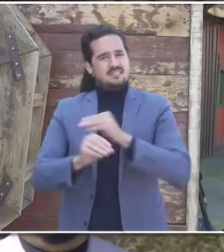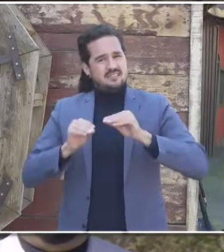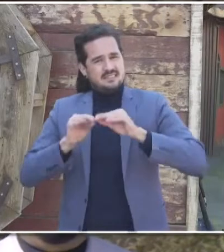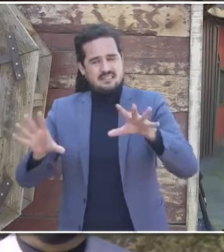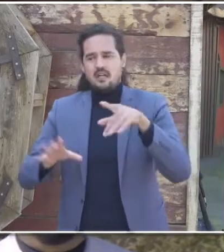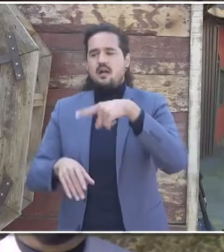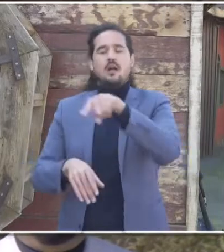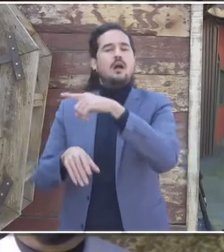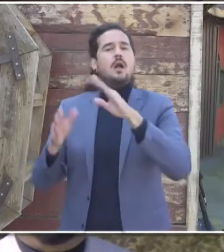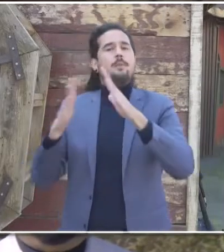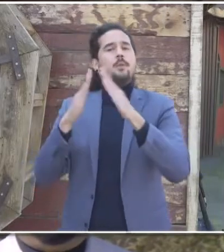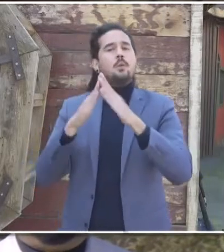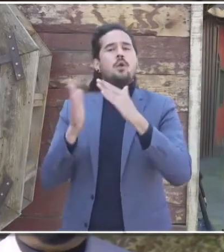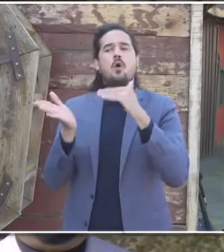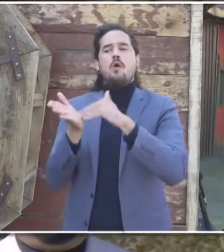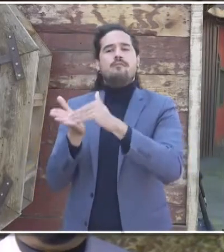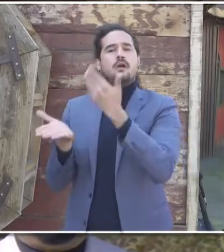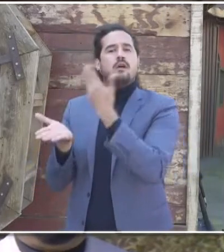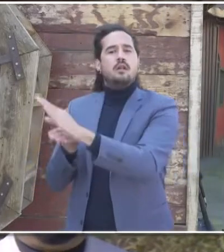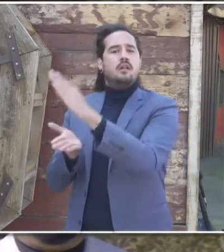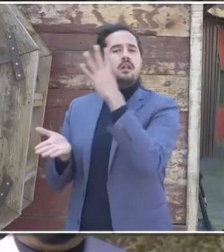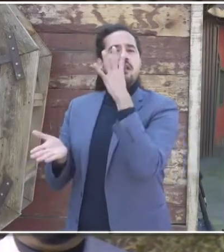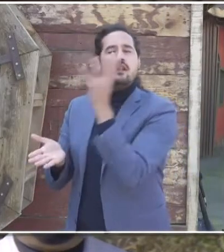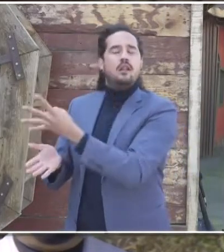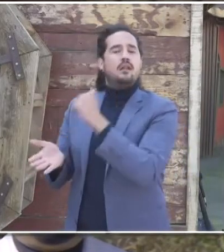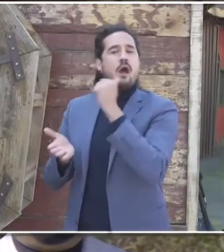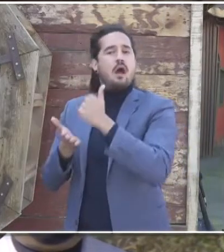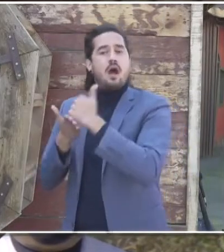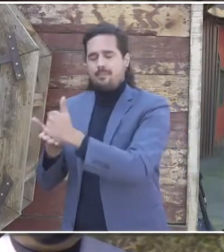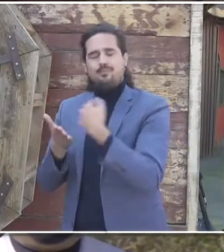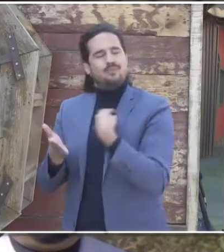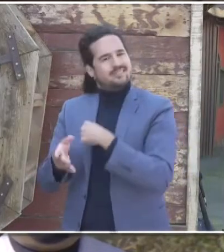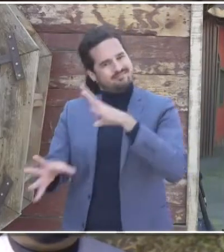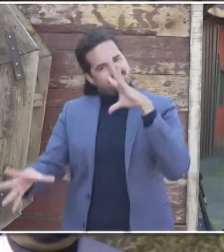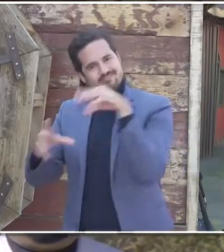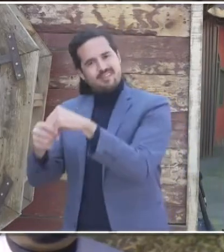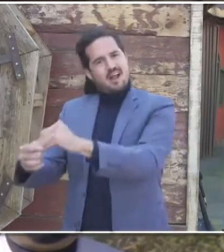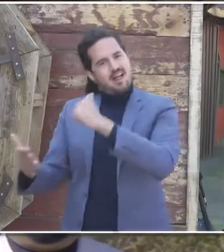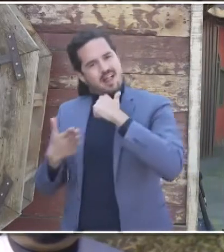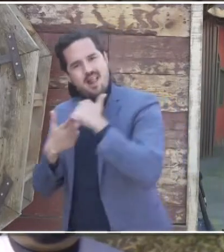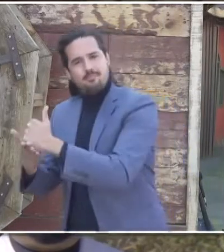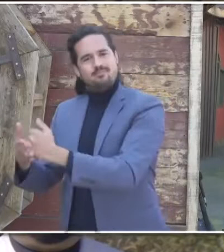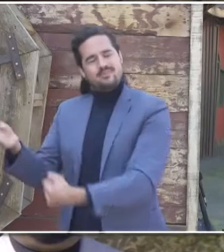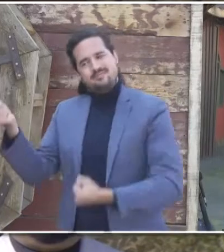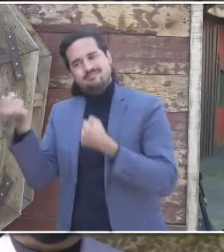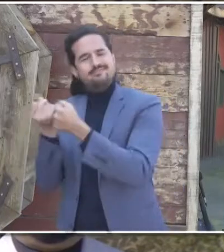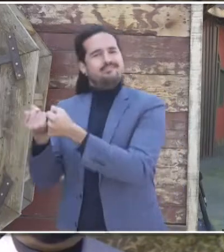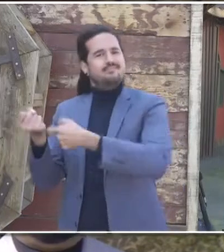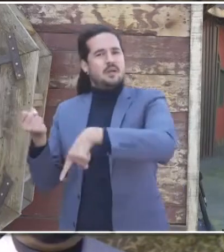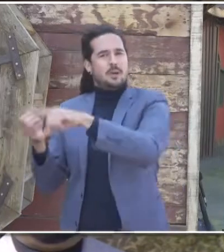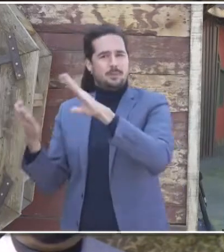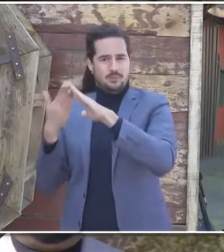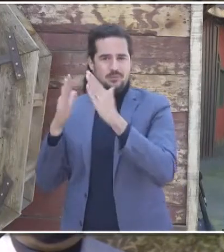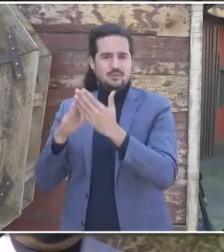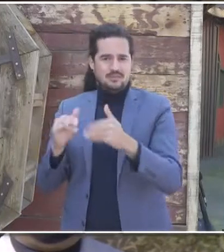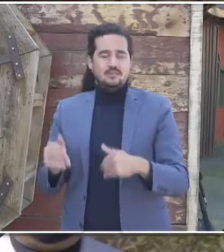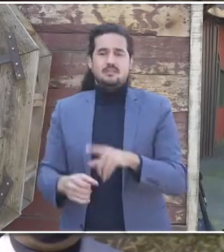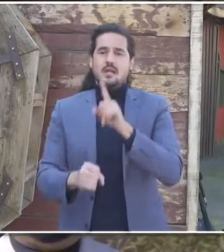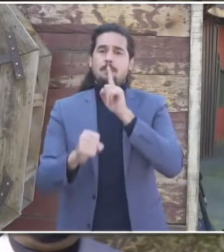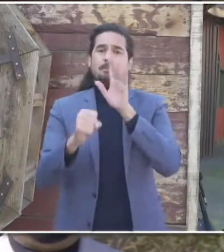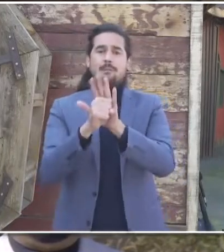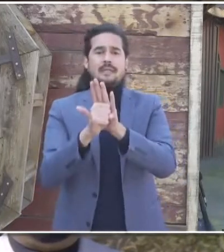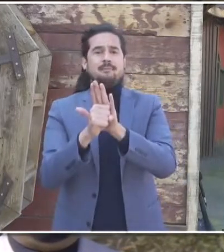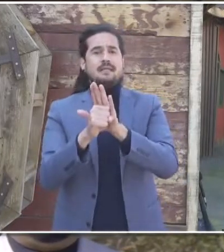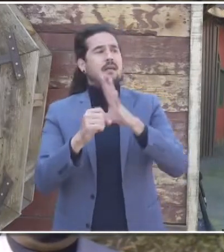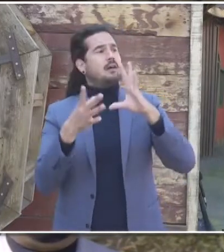fair access, and distribution of these vaccines. Our commitment to equity is not rhetorical, it's real. But let me make this